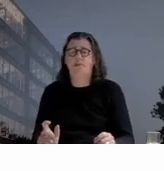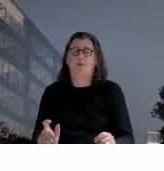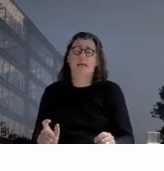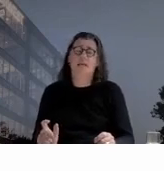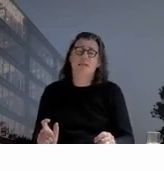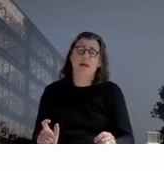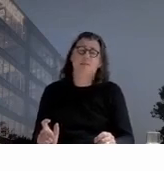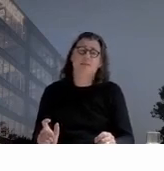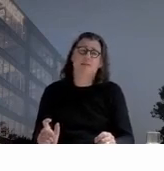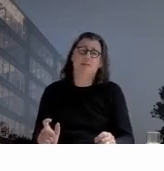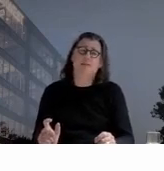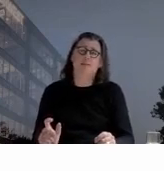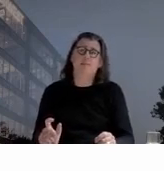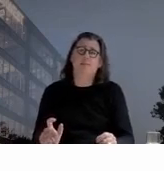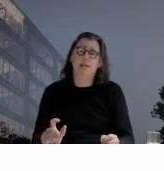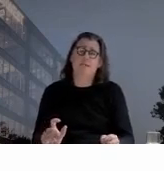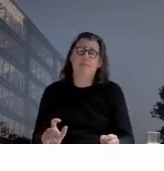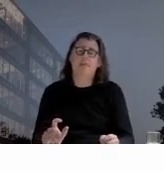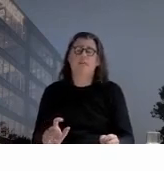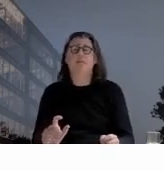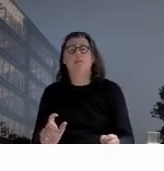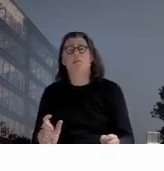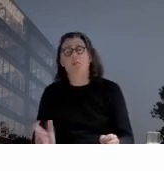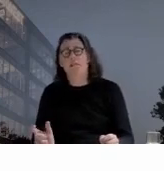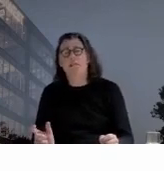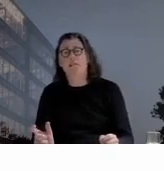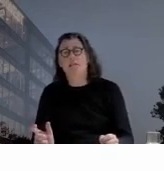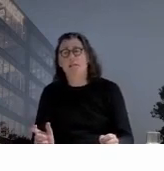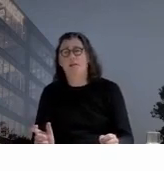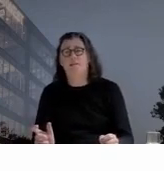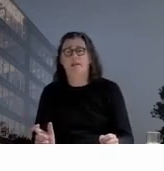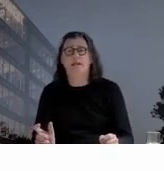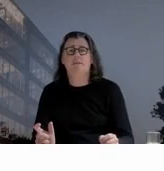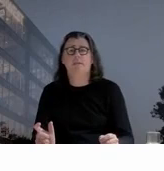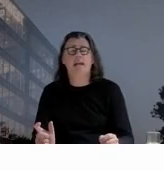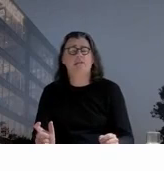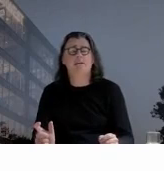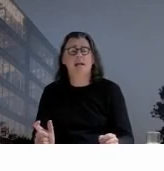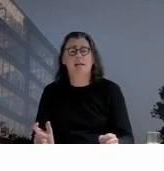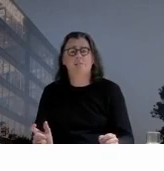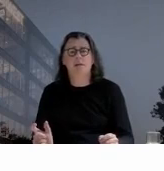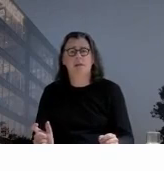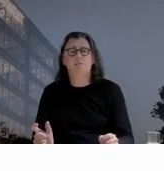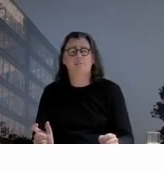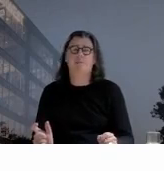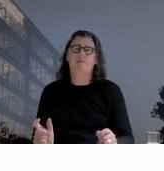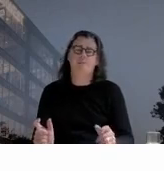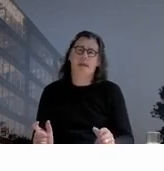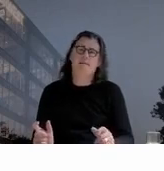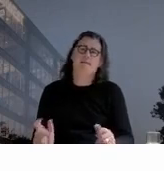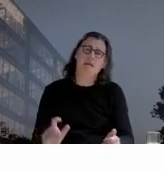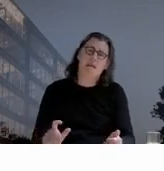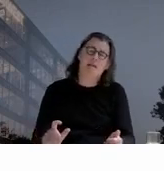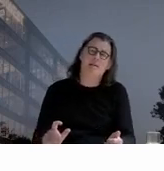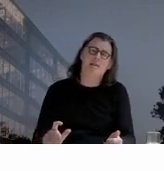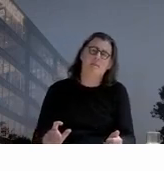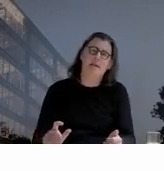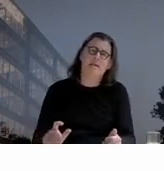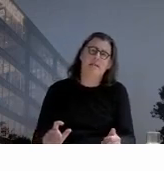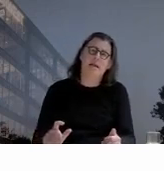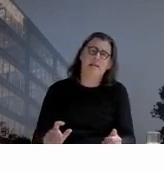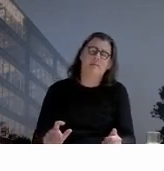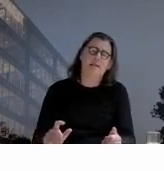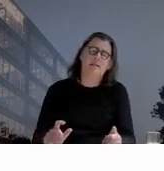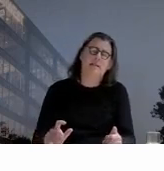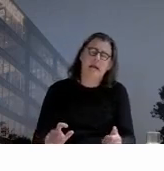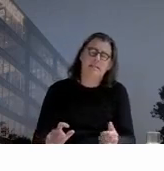400. So what's actually happened here is you've saved 20 kilos in relation to aluminium, but you've spent 10 in